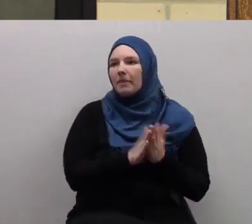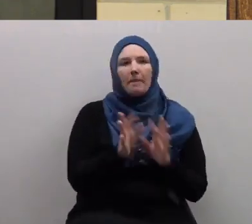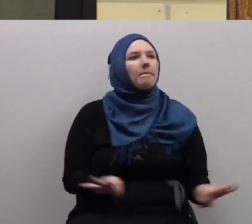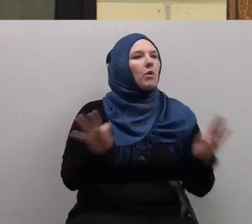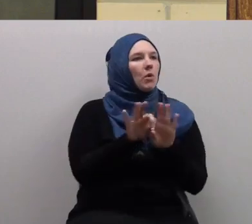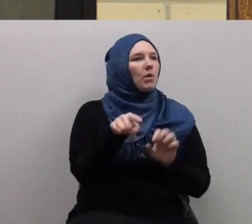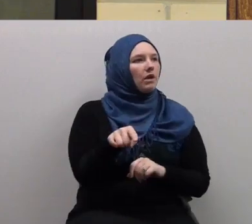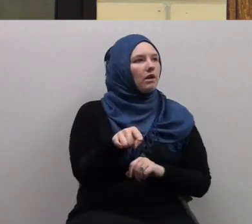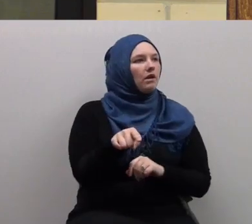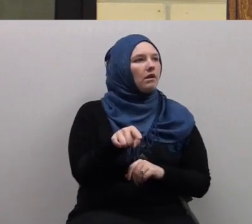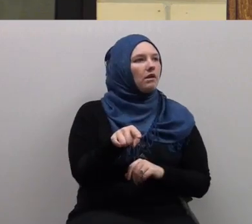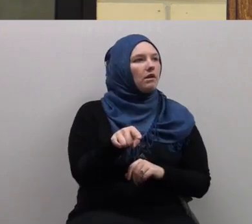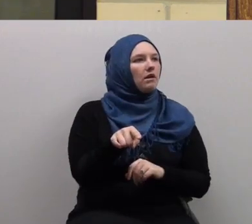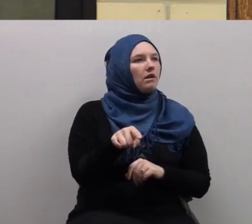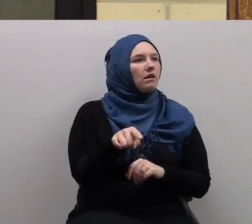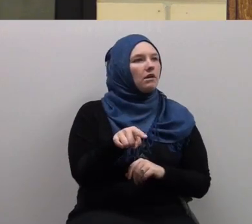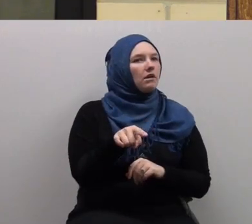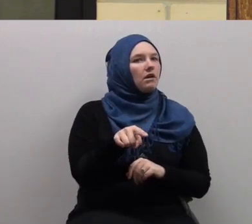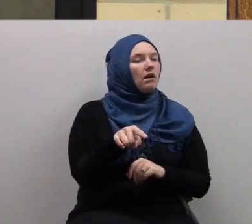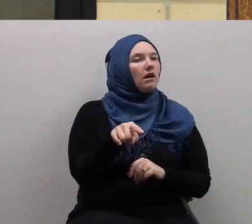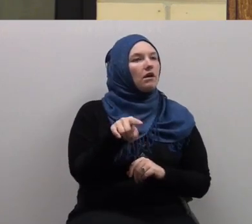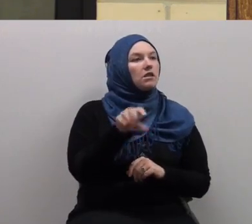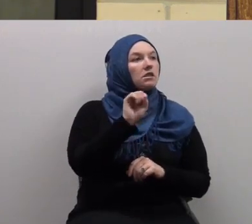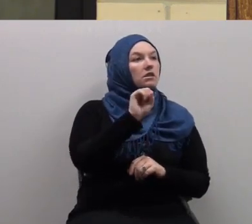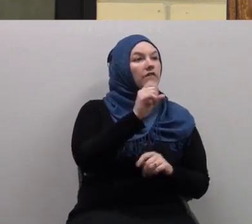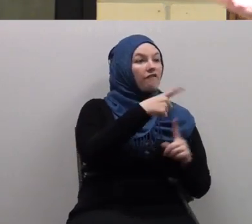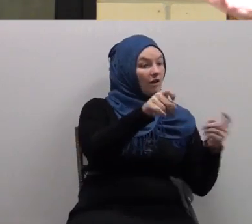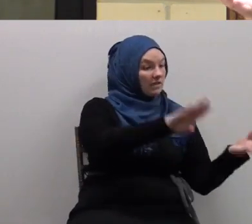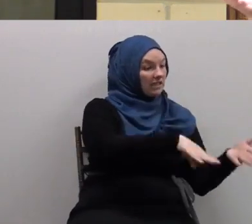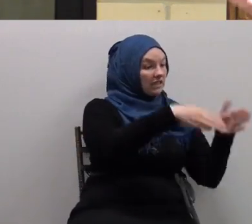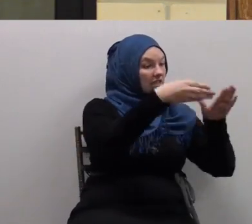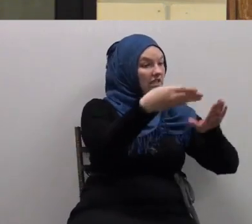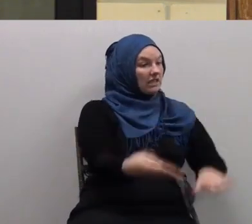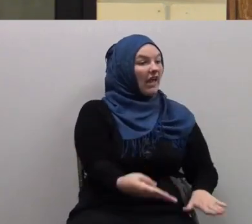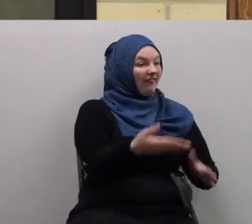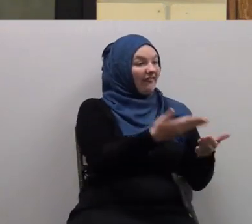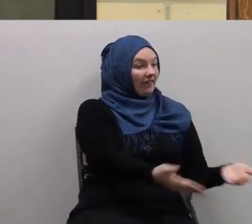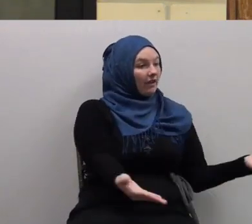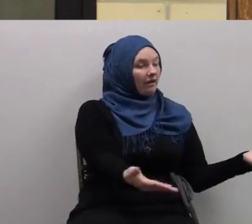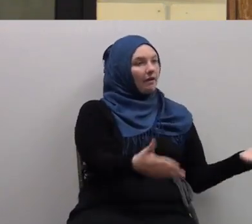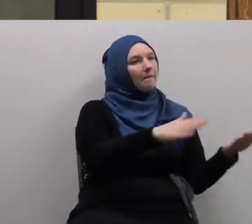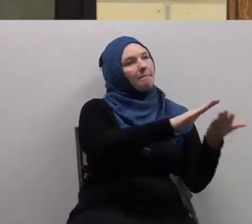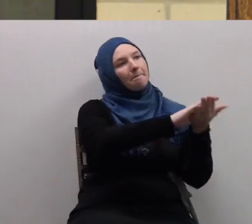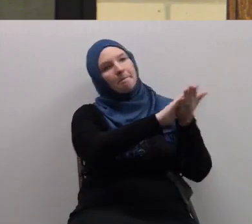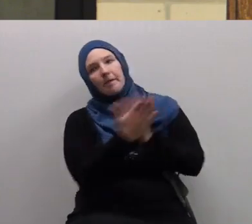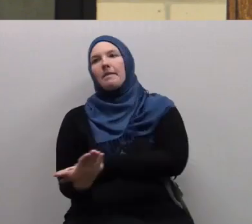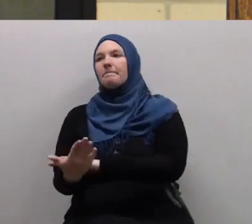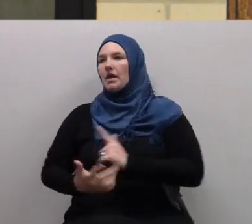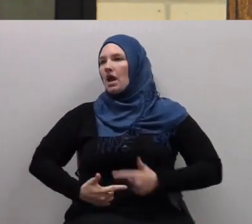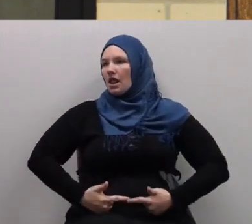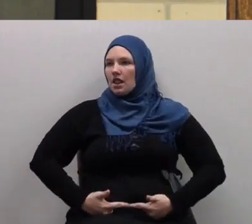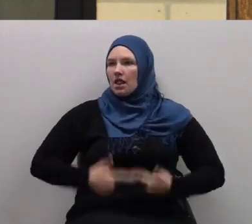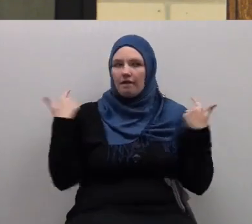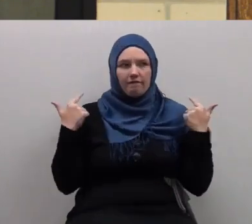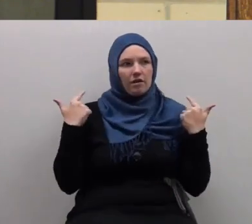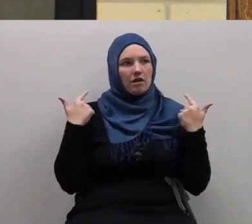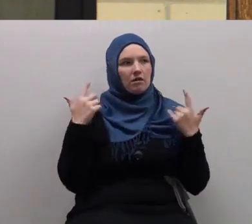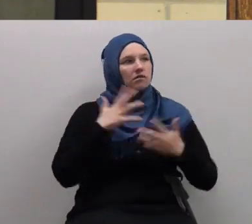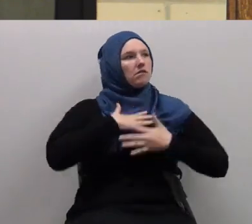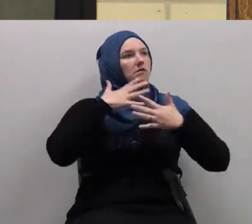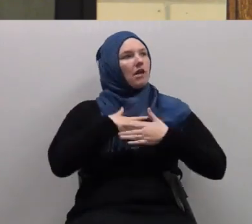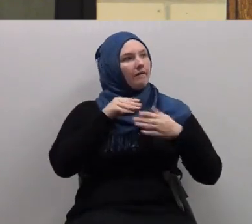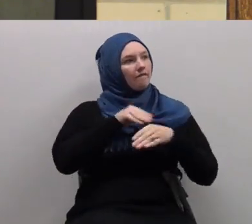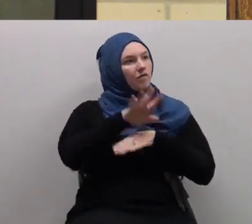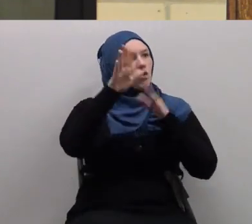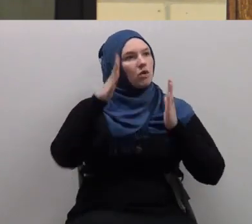from his spirit, he turns from a dead mud into a living, vibrant,